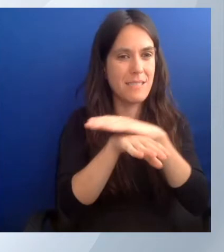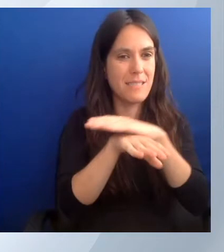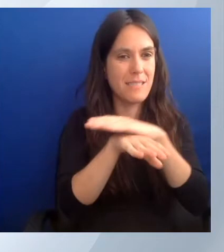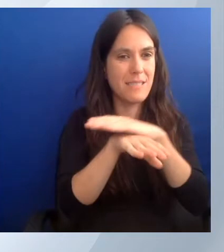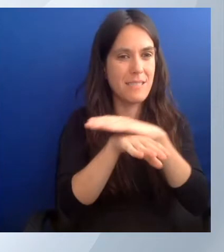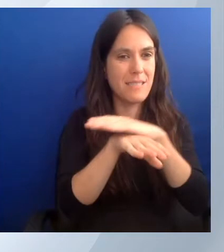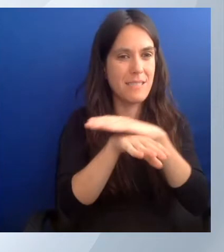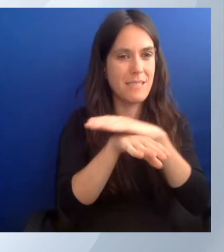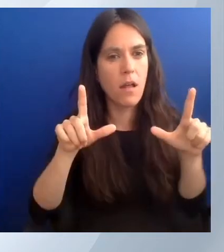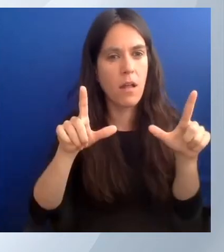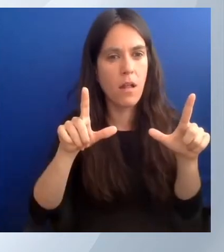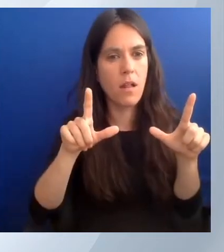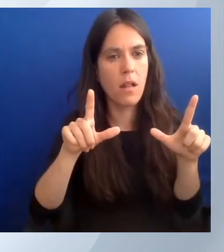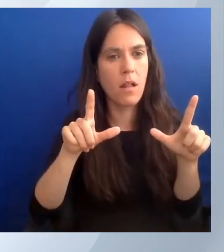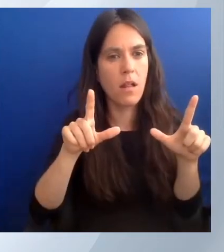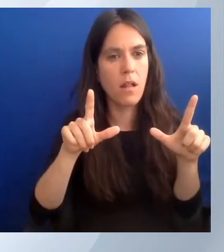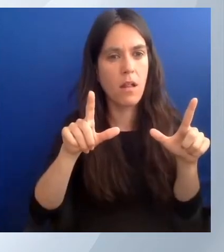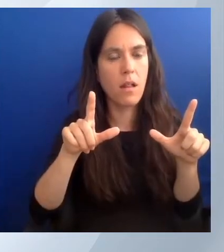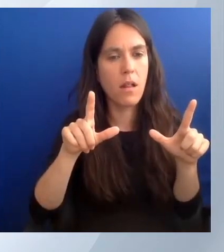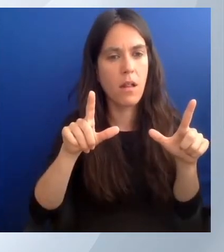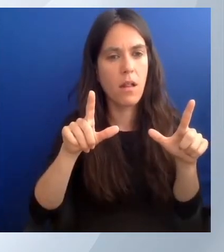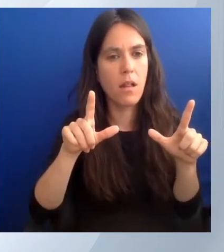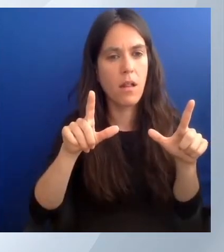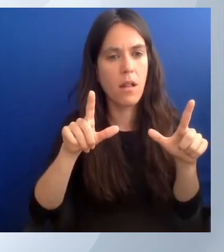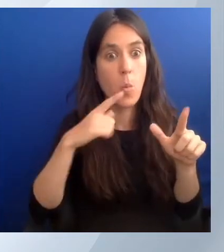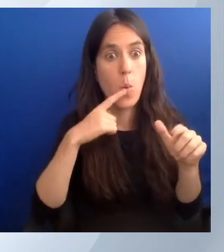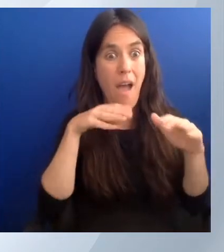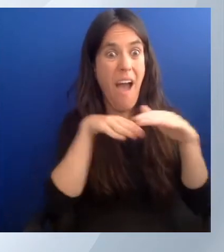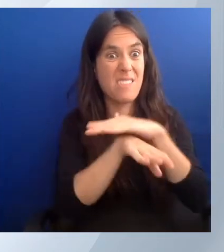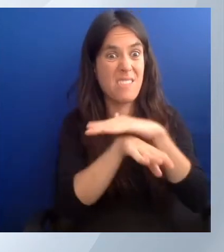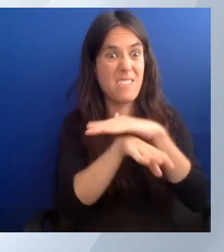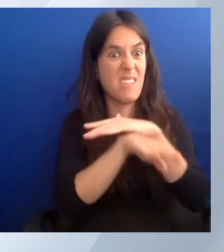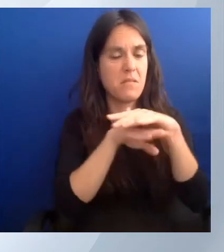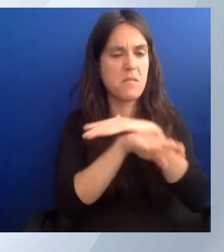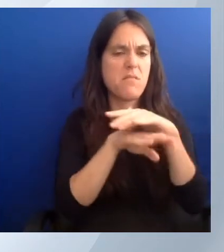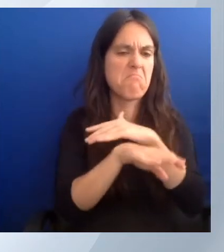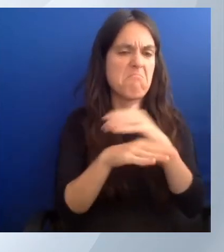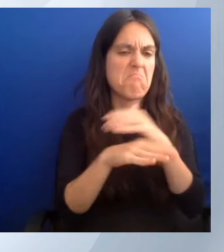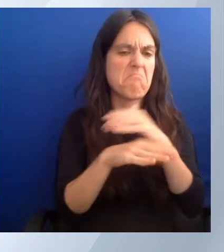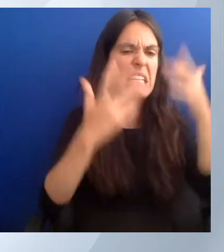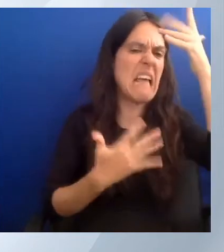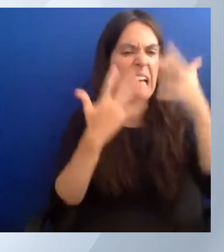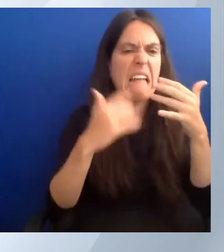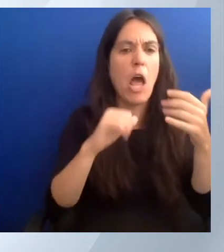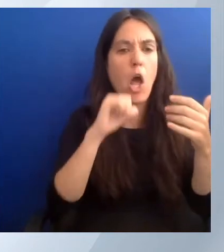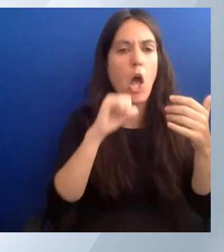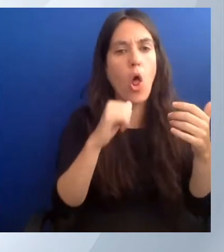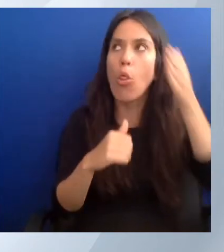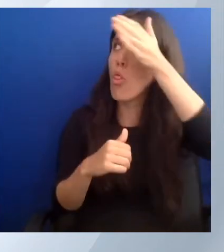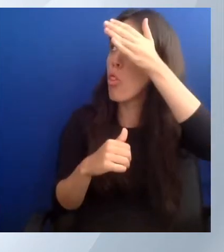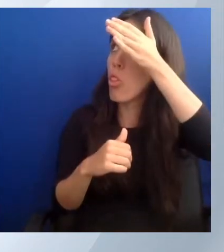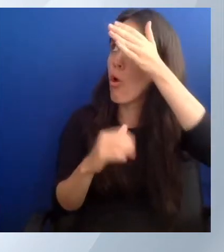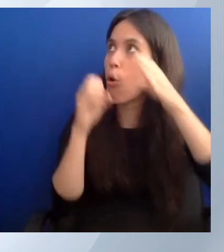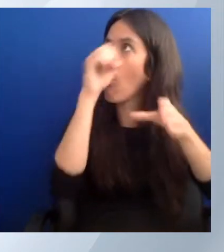We're accessing the data constantly, so we want hot. If you're not archiving data, hot's probably your best